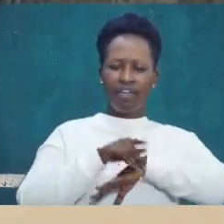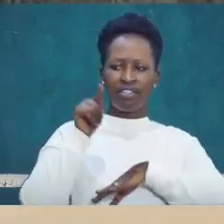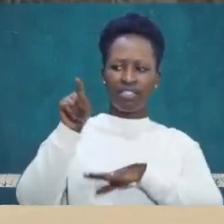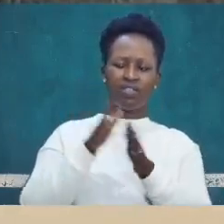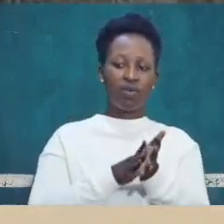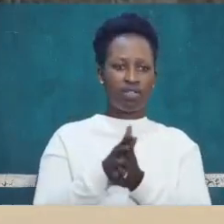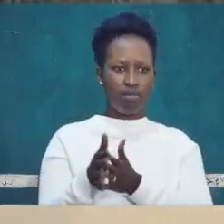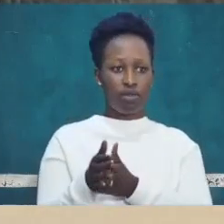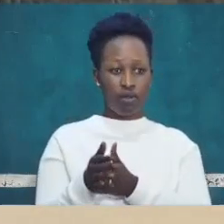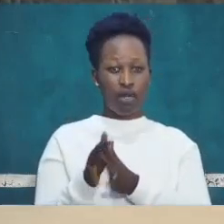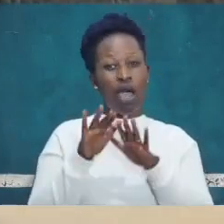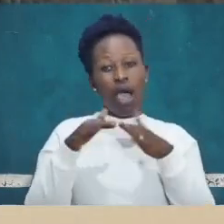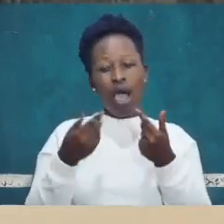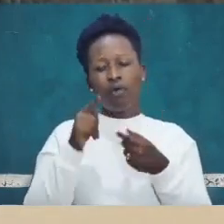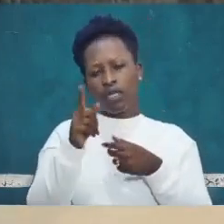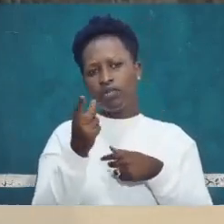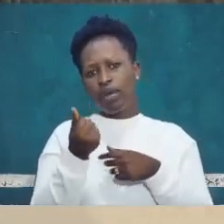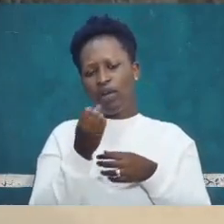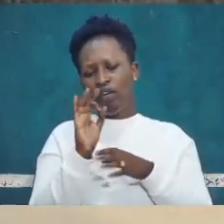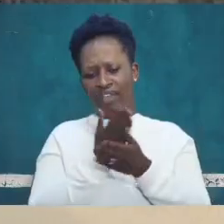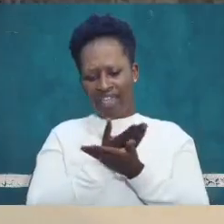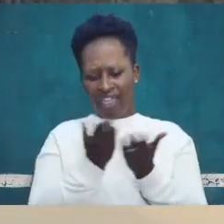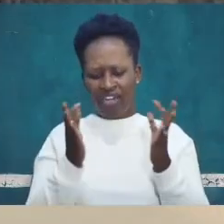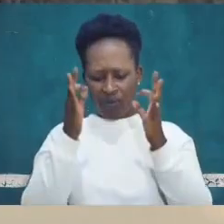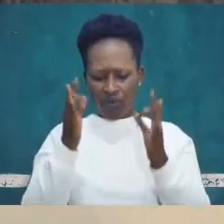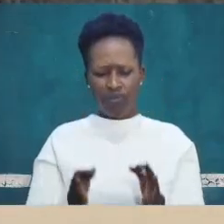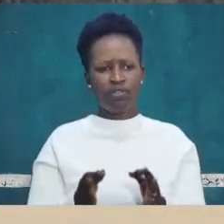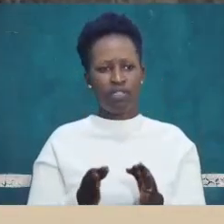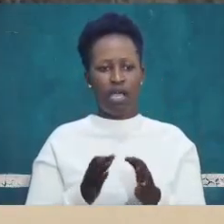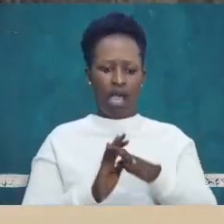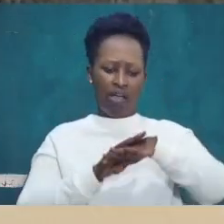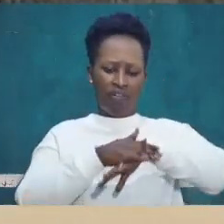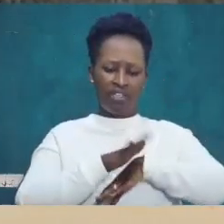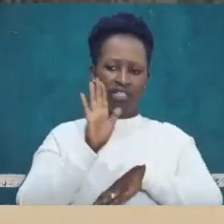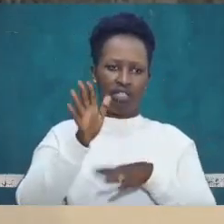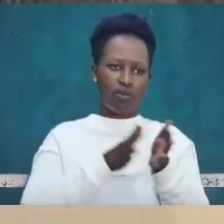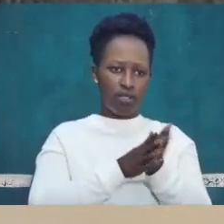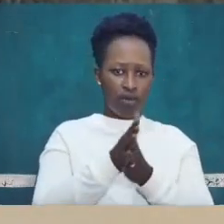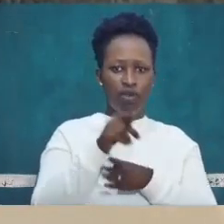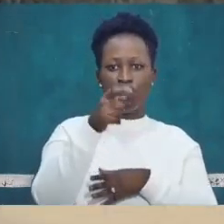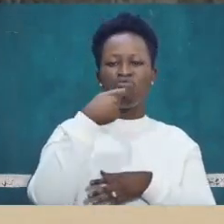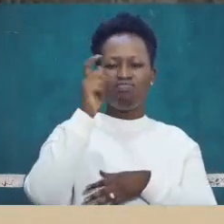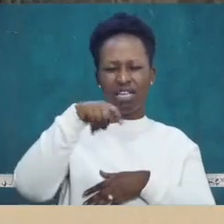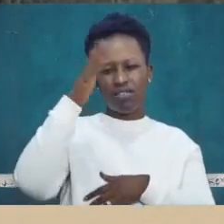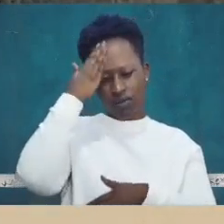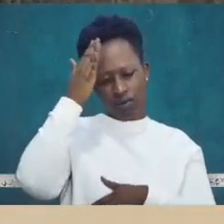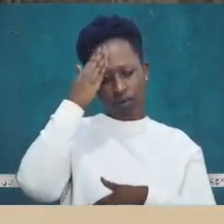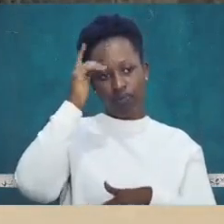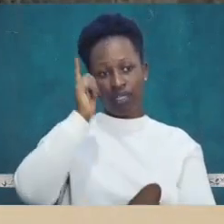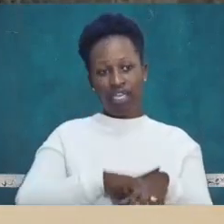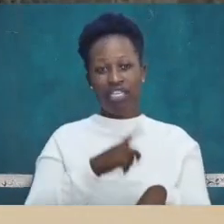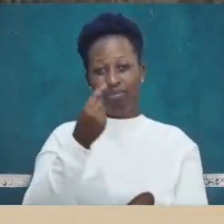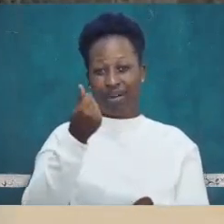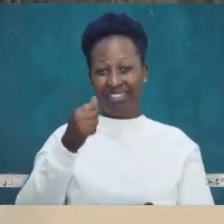consumption? How does price of any commodity, of any good, affect its consumption? So you must know that when the